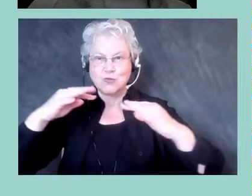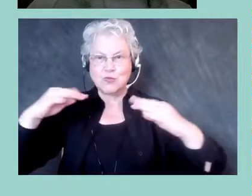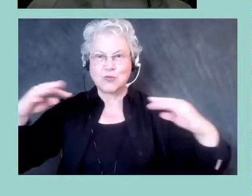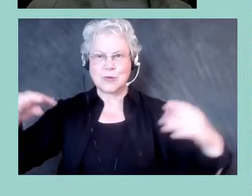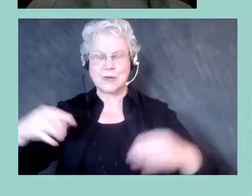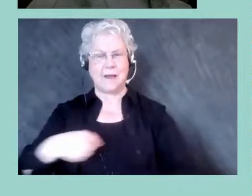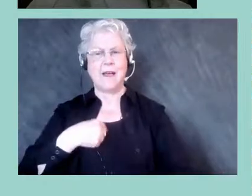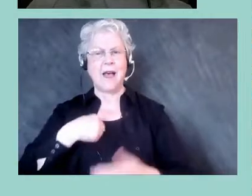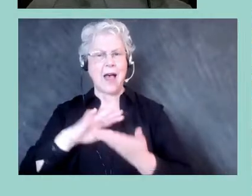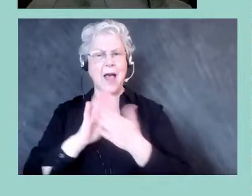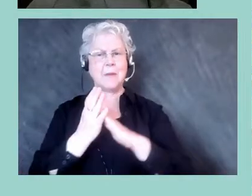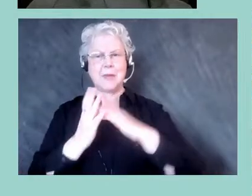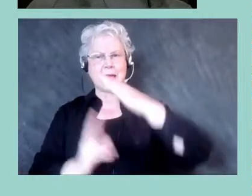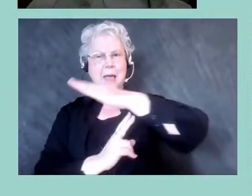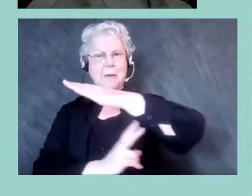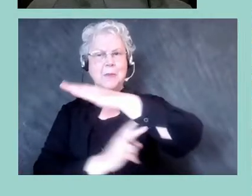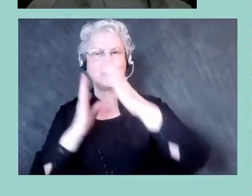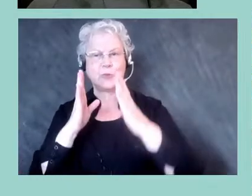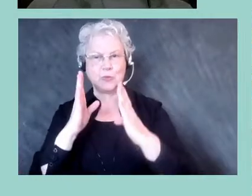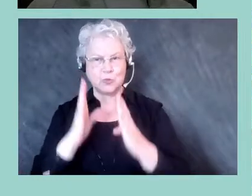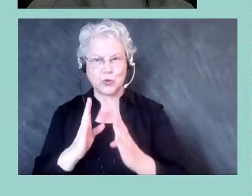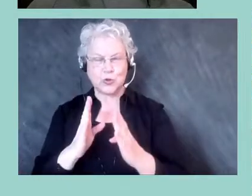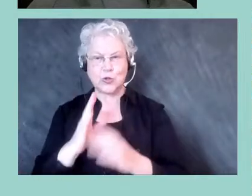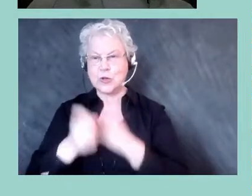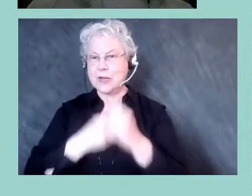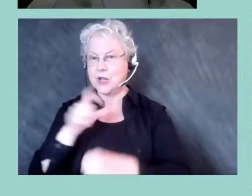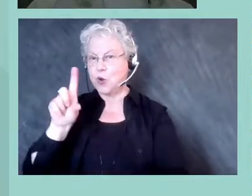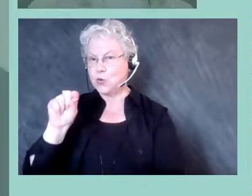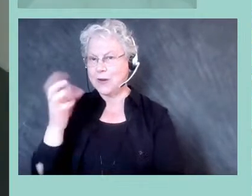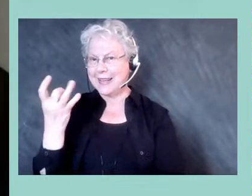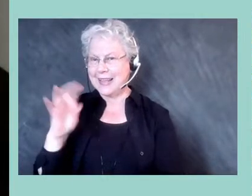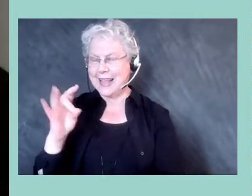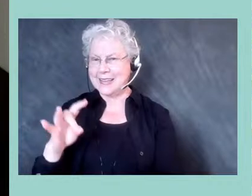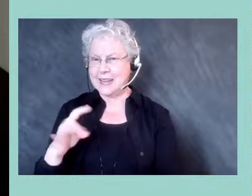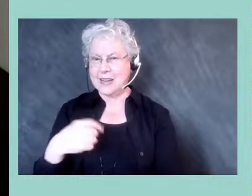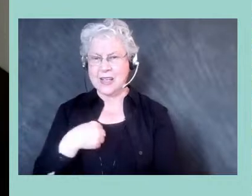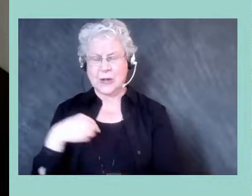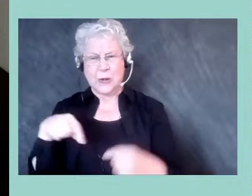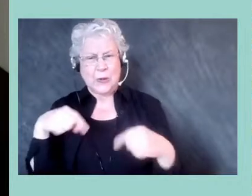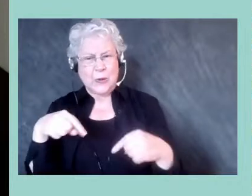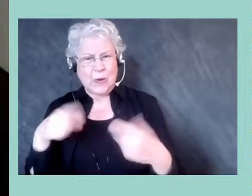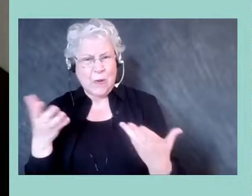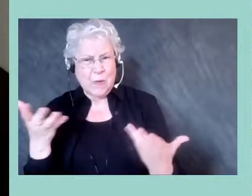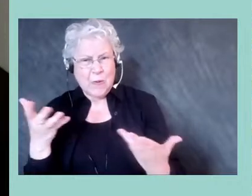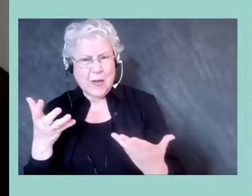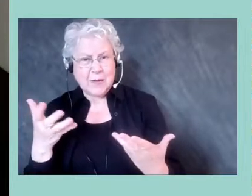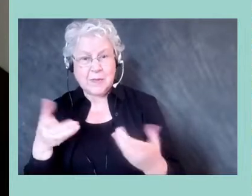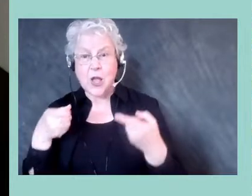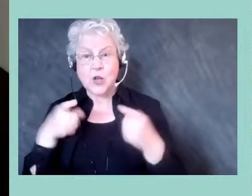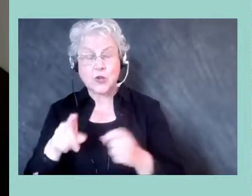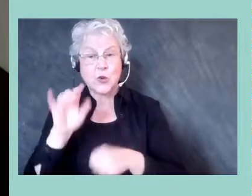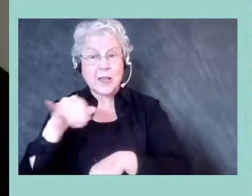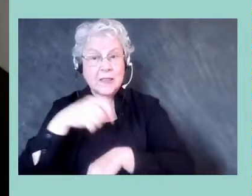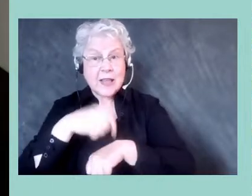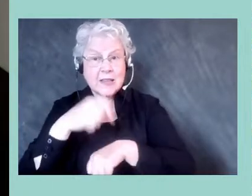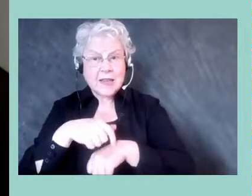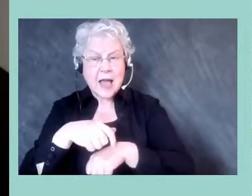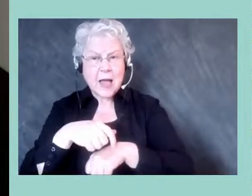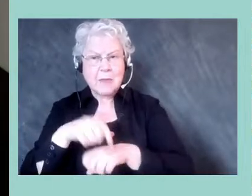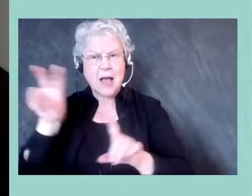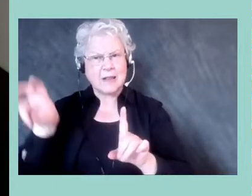When I bridged in 2018, one of my biggest anxieties was that in the period